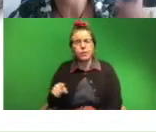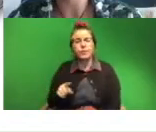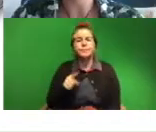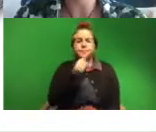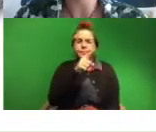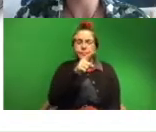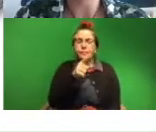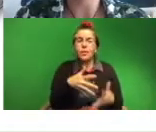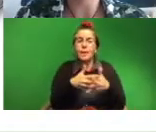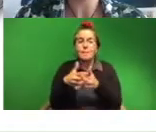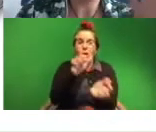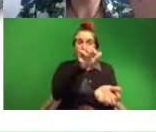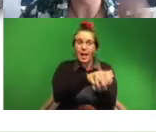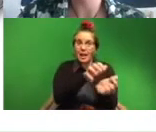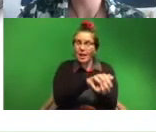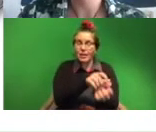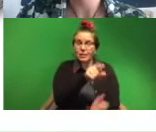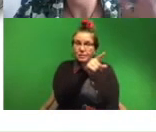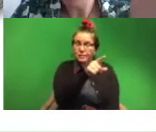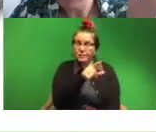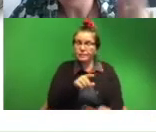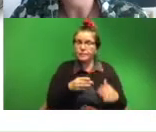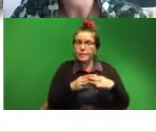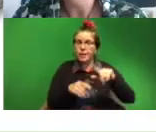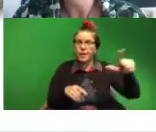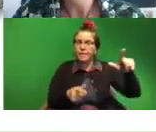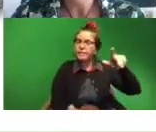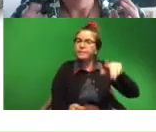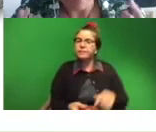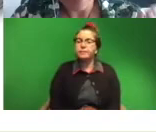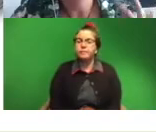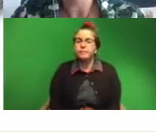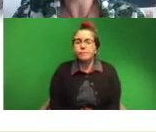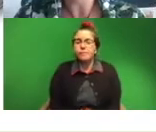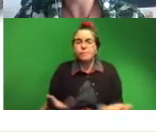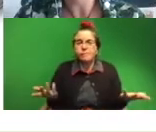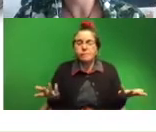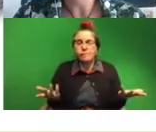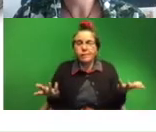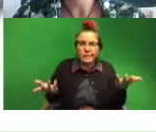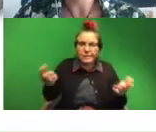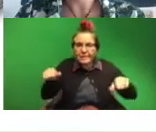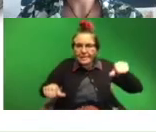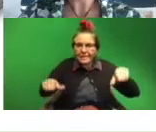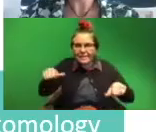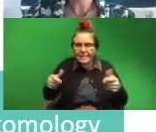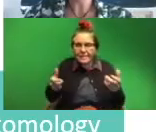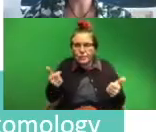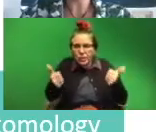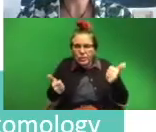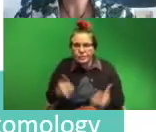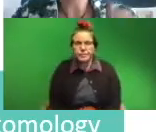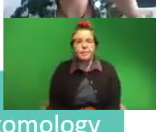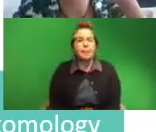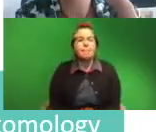American alligator, which is on the top left. That's legal. That's where we start to come in.